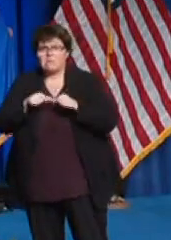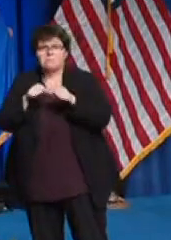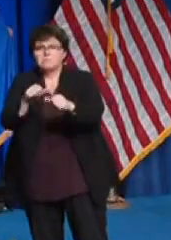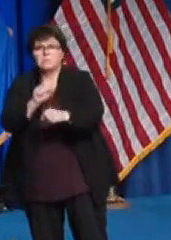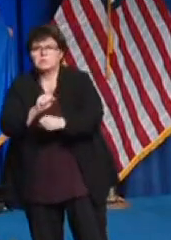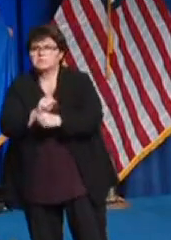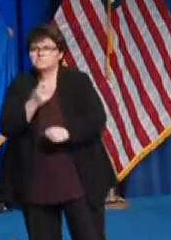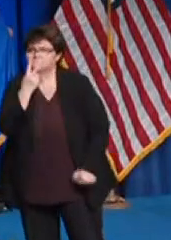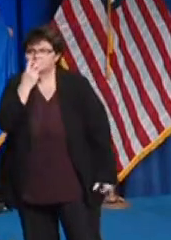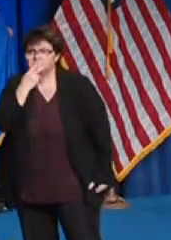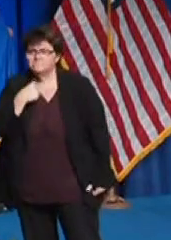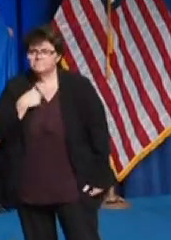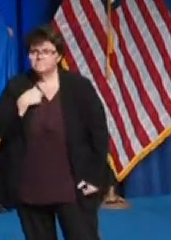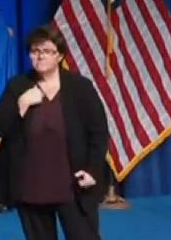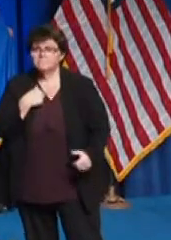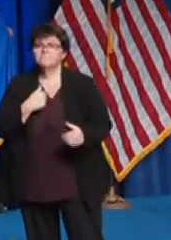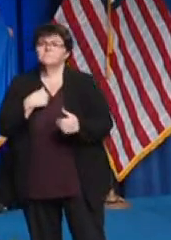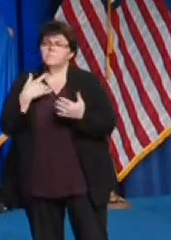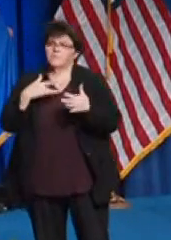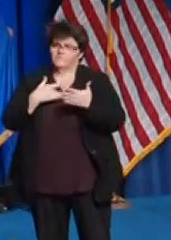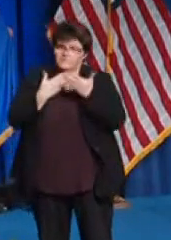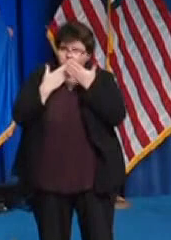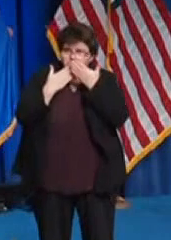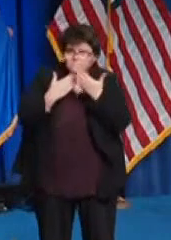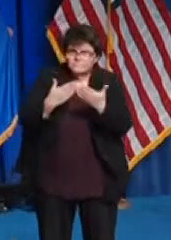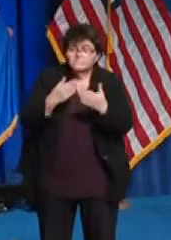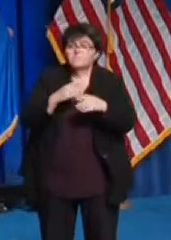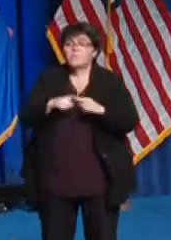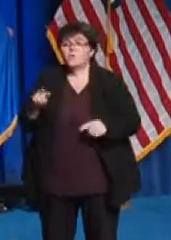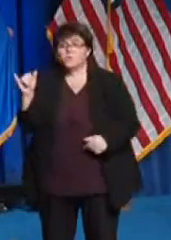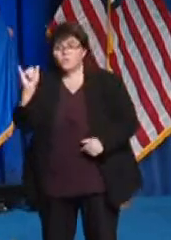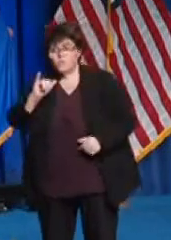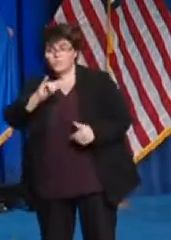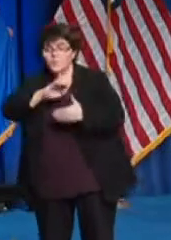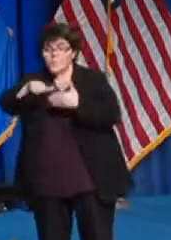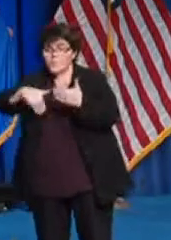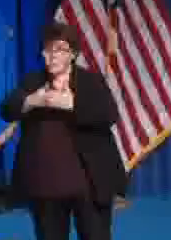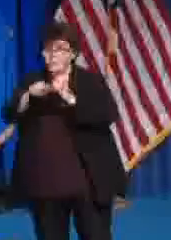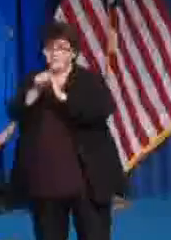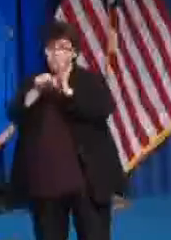greater family. And I love the opportunity to serve the state I love. Take care, everybody.